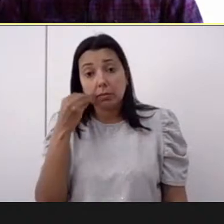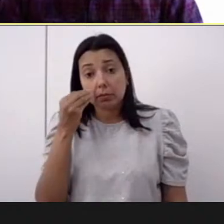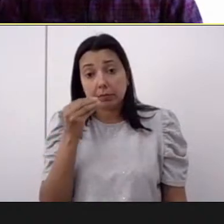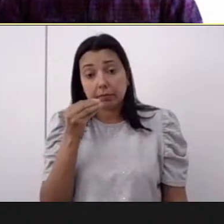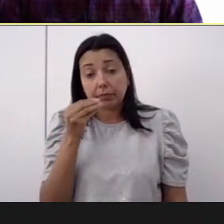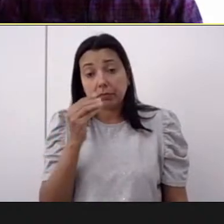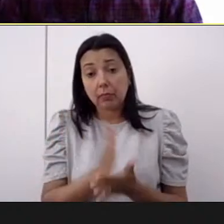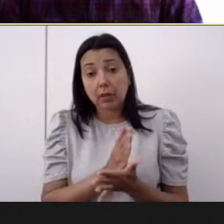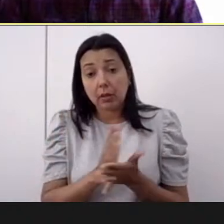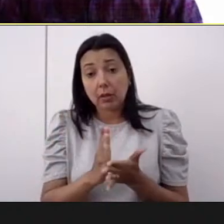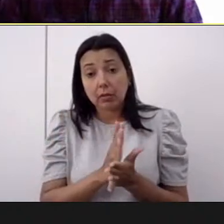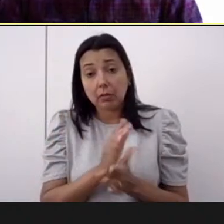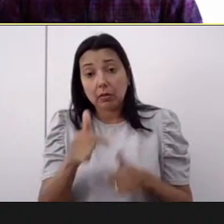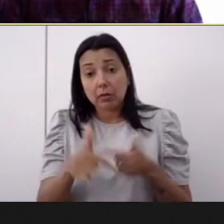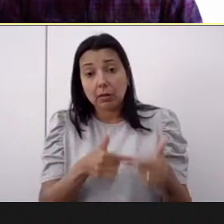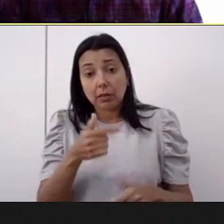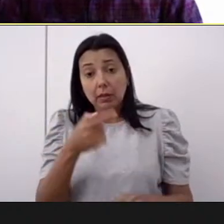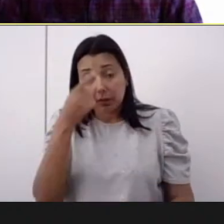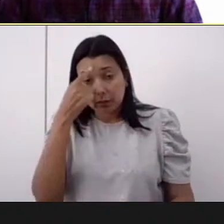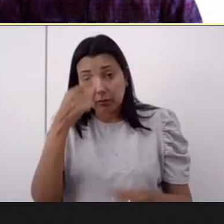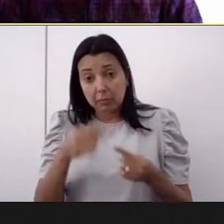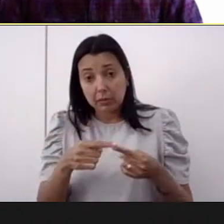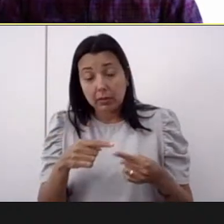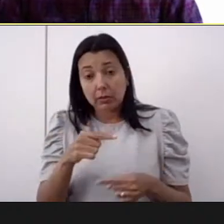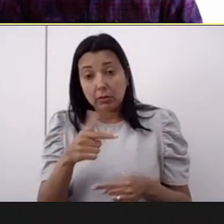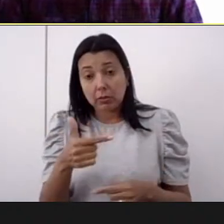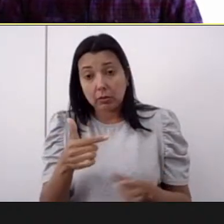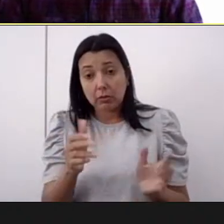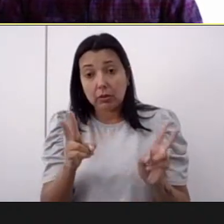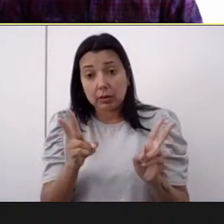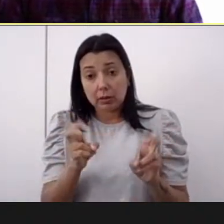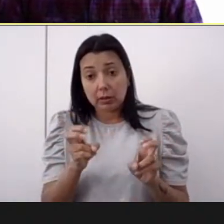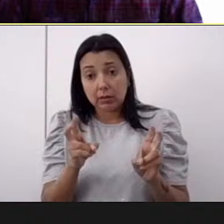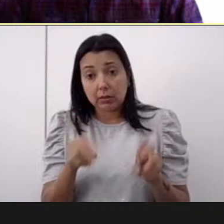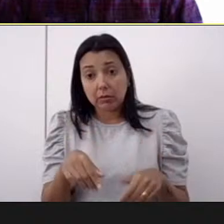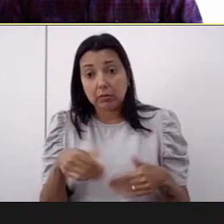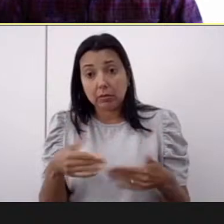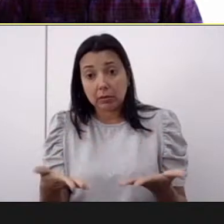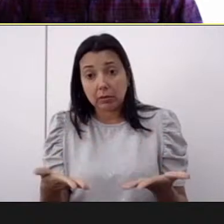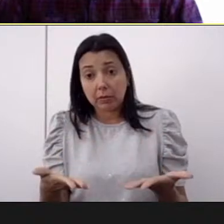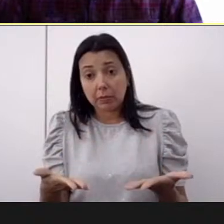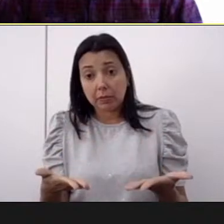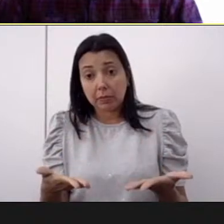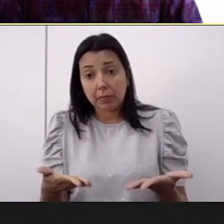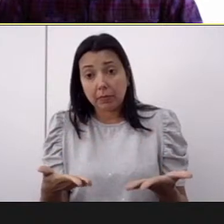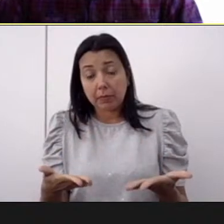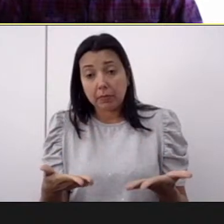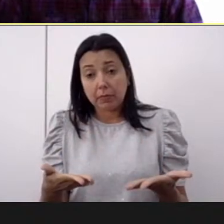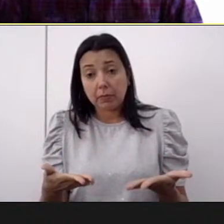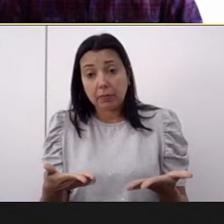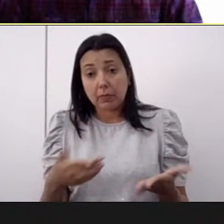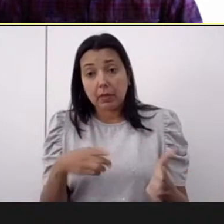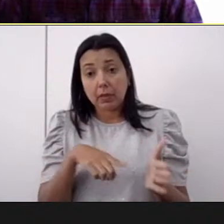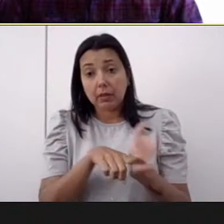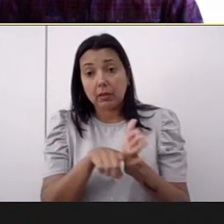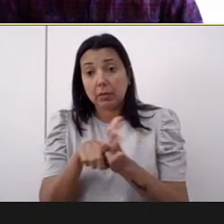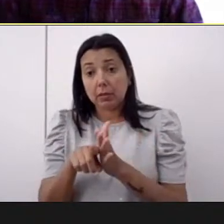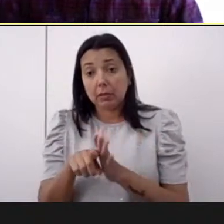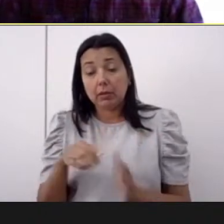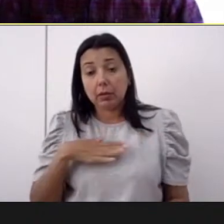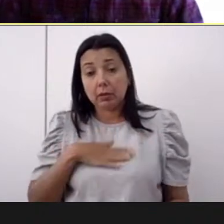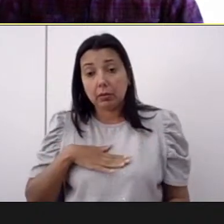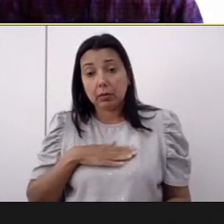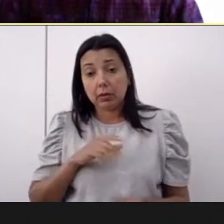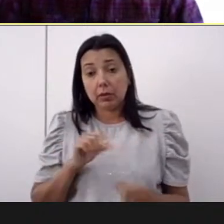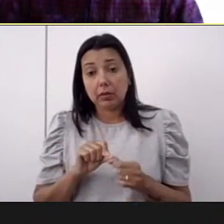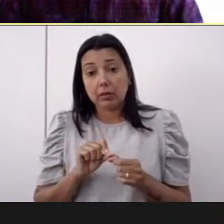two approaches. So this is the question I would like to ask to you, and I think it